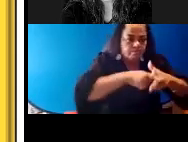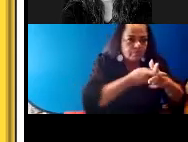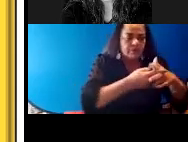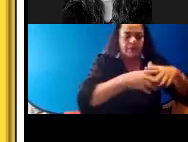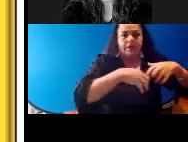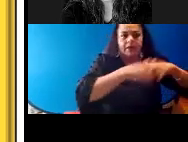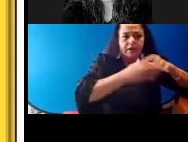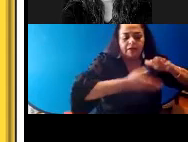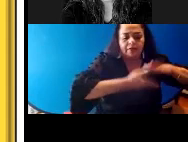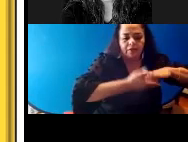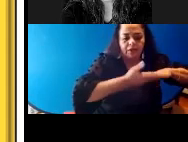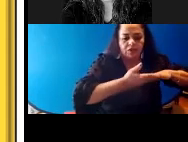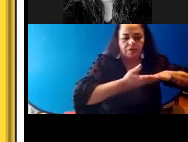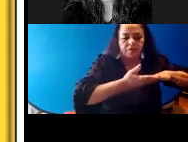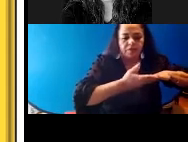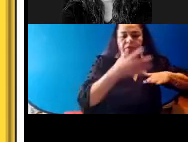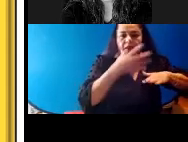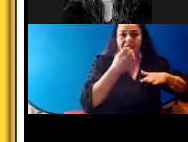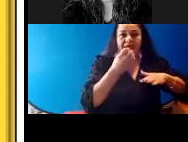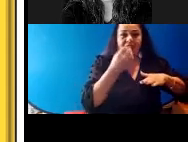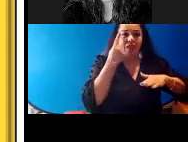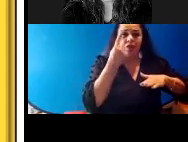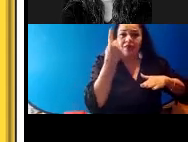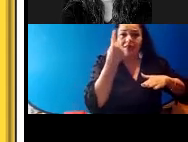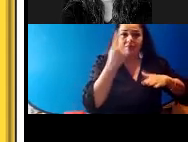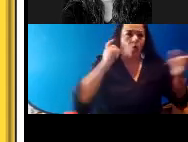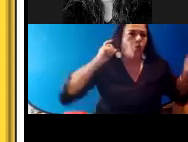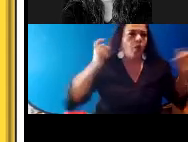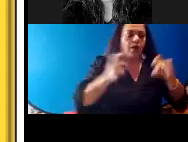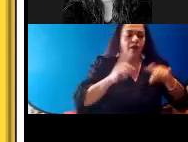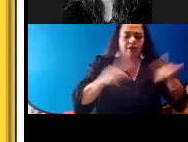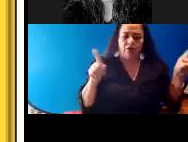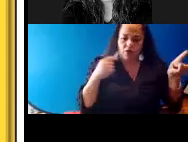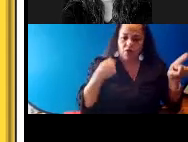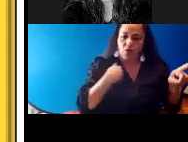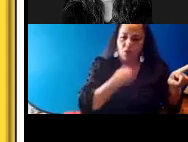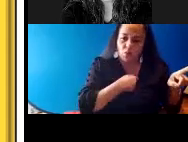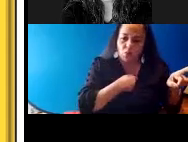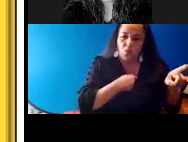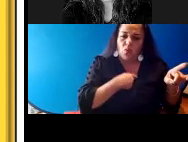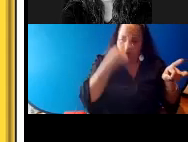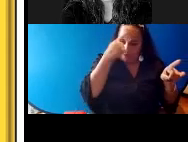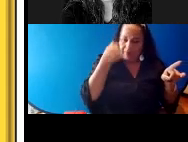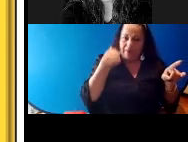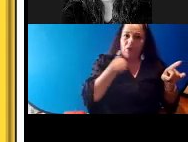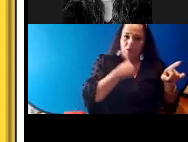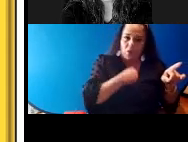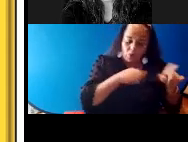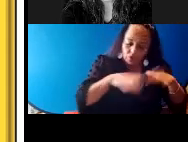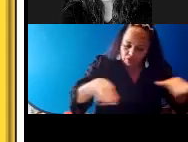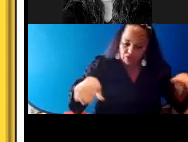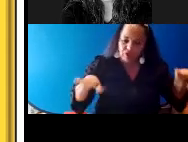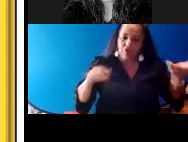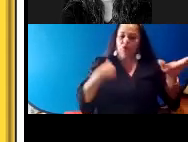for something radically different. And that's hard, folks. Like we can all sit and do these are our children conference. We can all have a panel that says